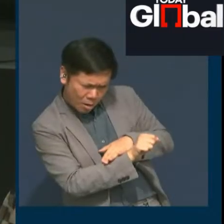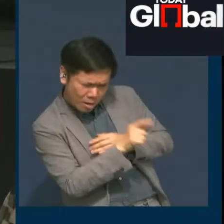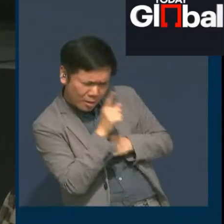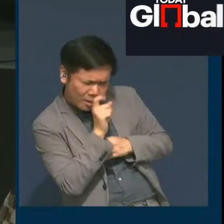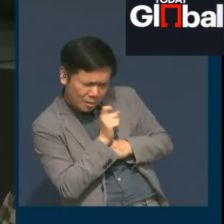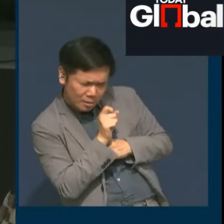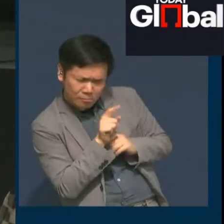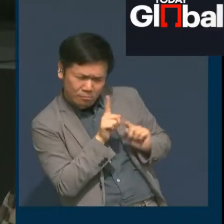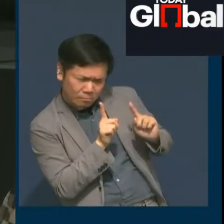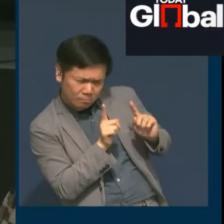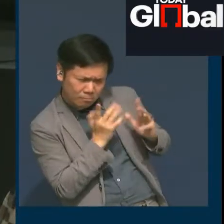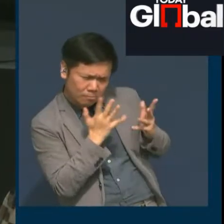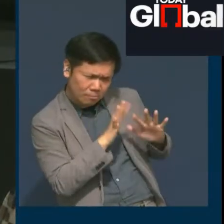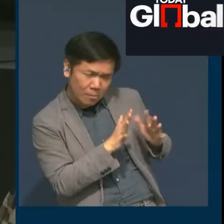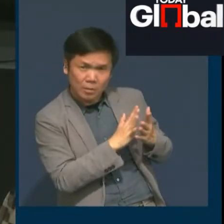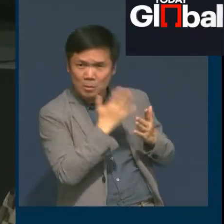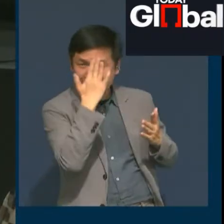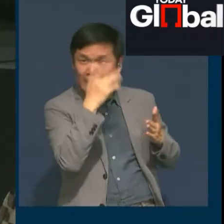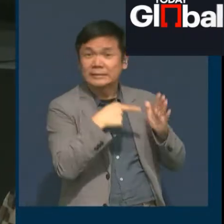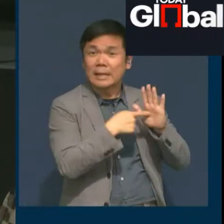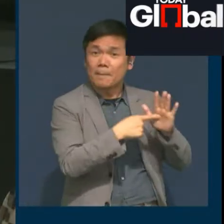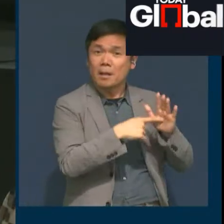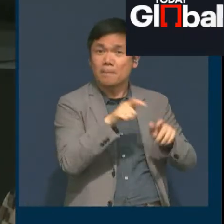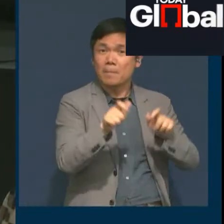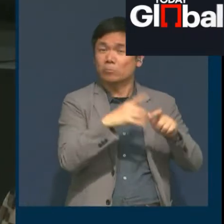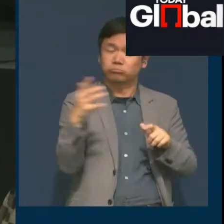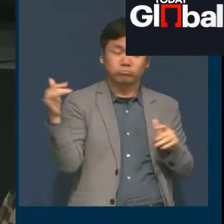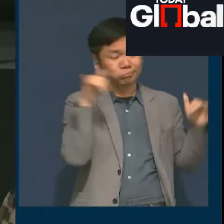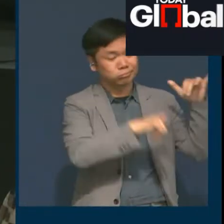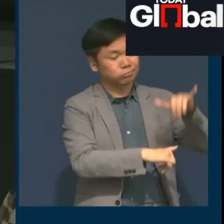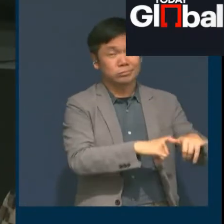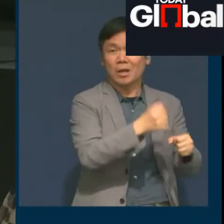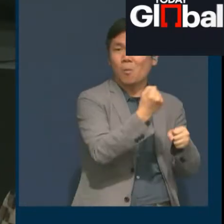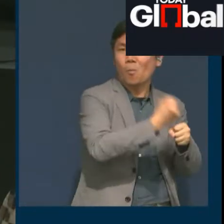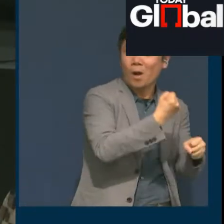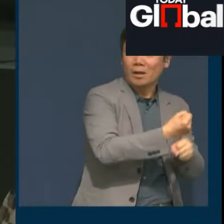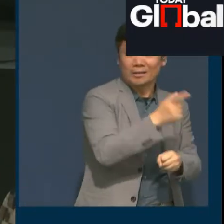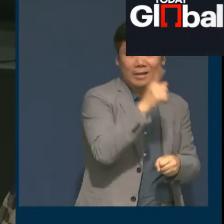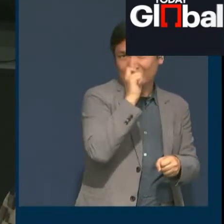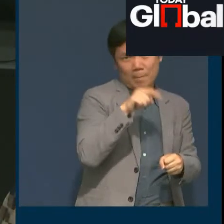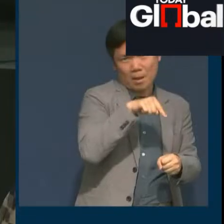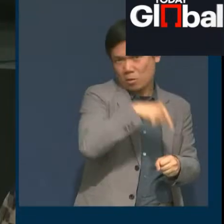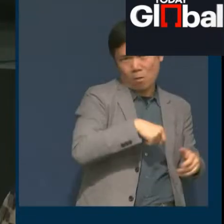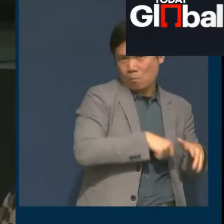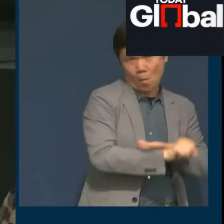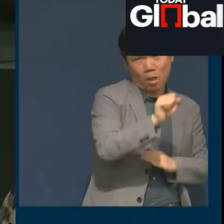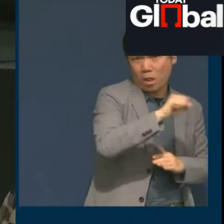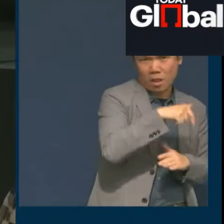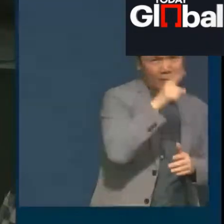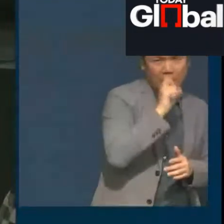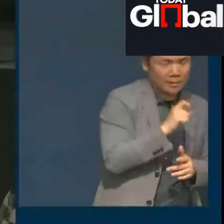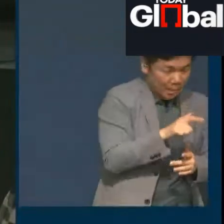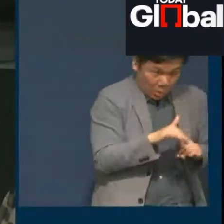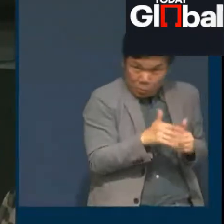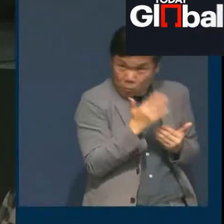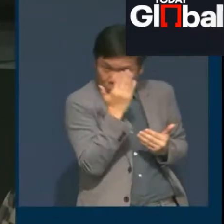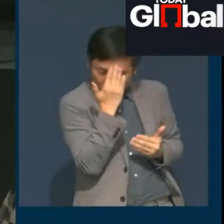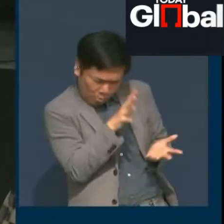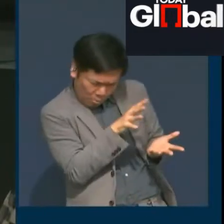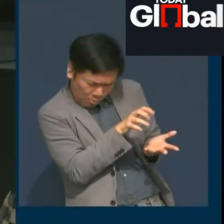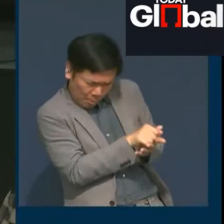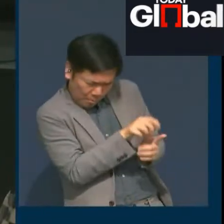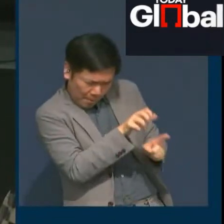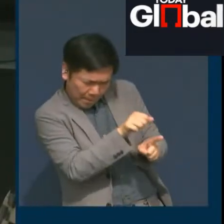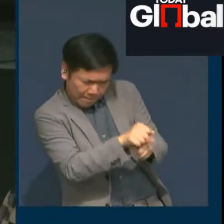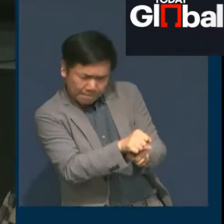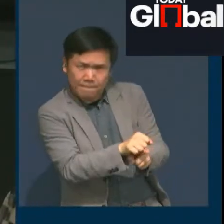workers? You have not talked about this issue in your report. As far as the additional protocol is concerned,